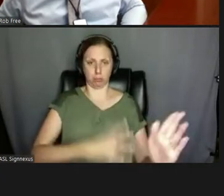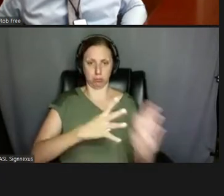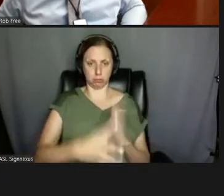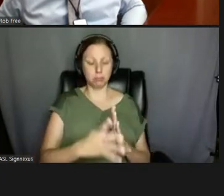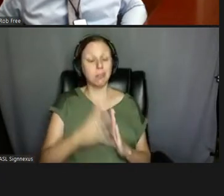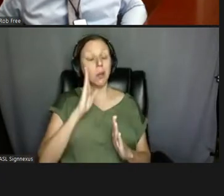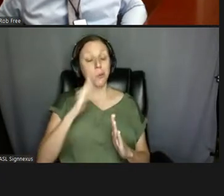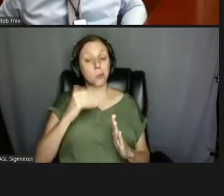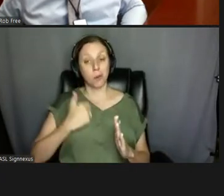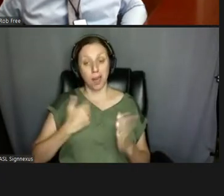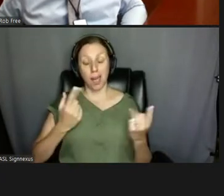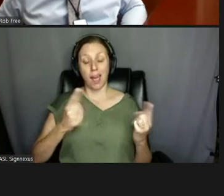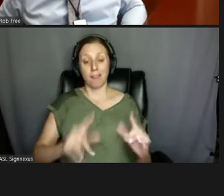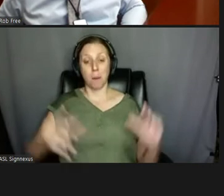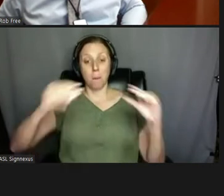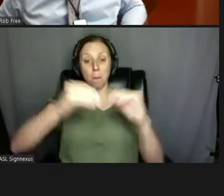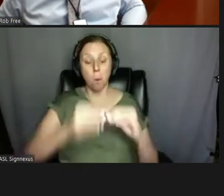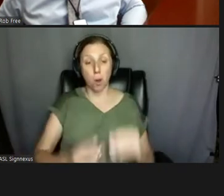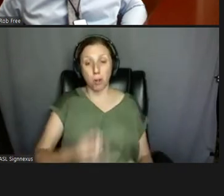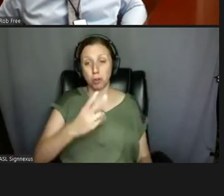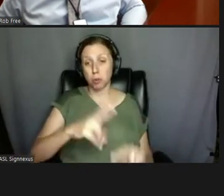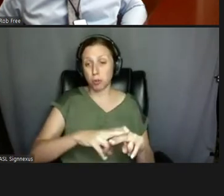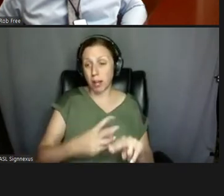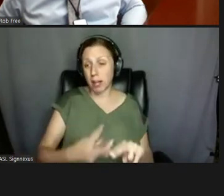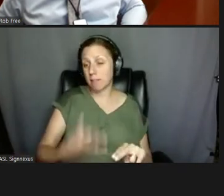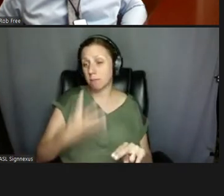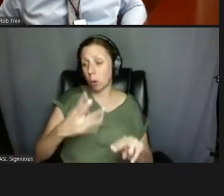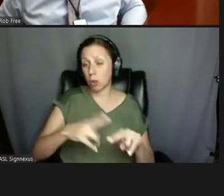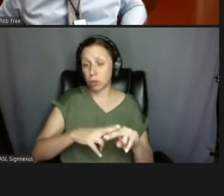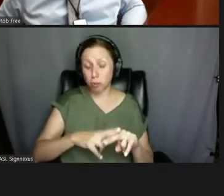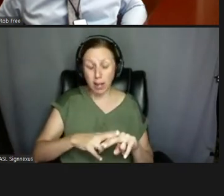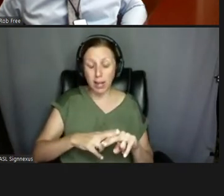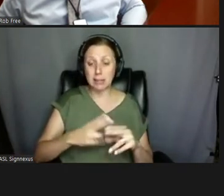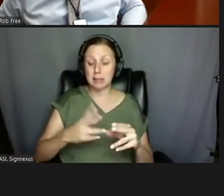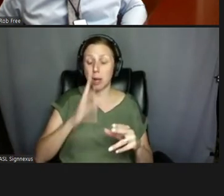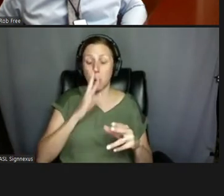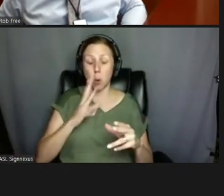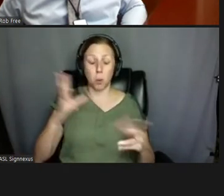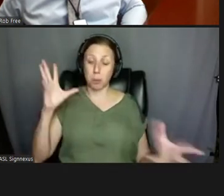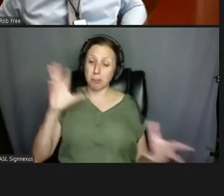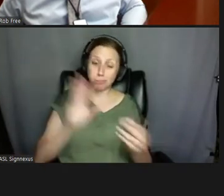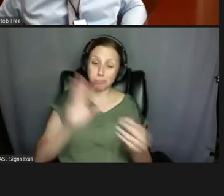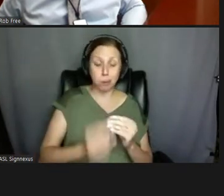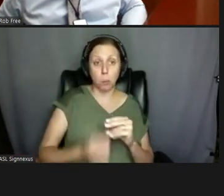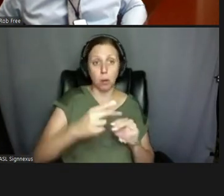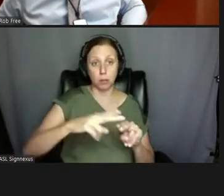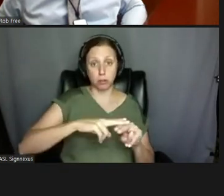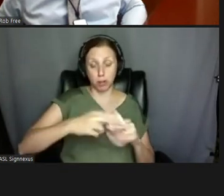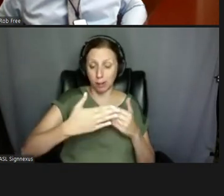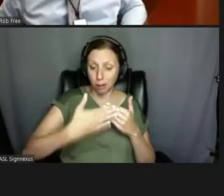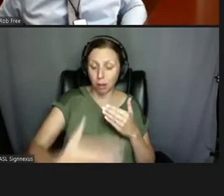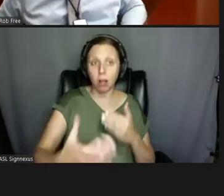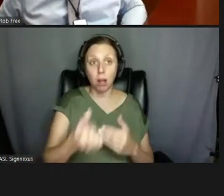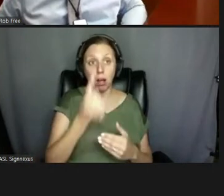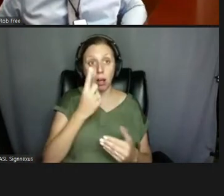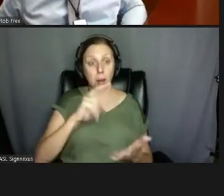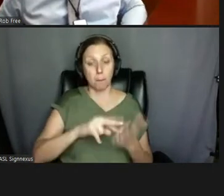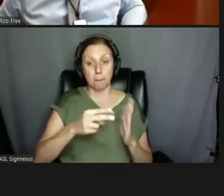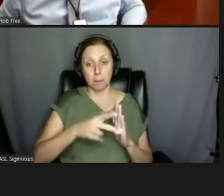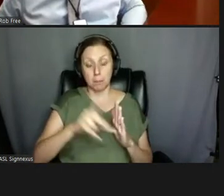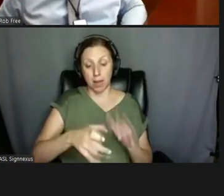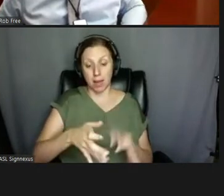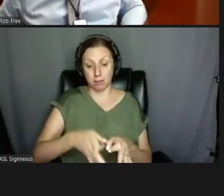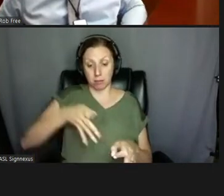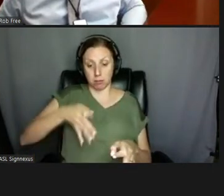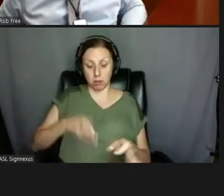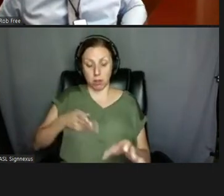going to be packing 2 to 4 trains onto one train going forward, and people are going to have to make trains that are earlier by 25 to